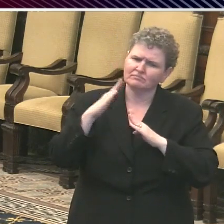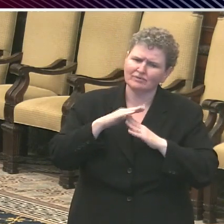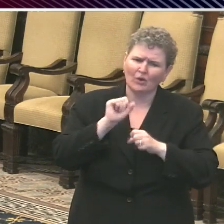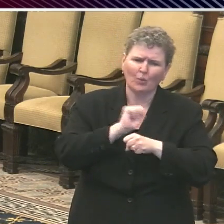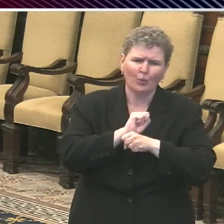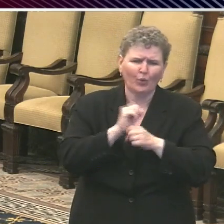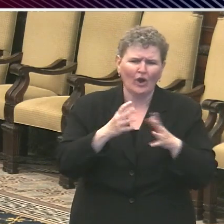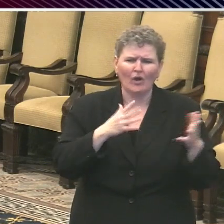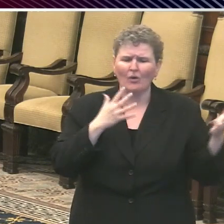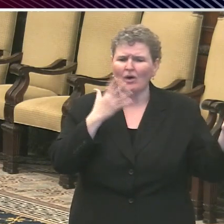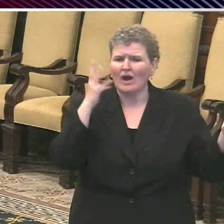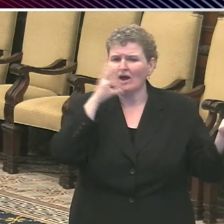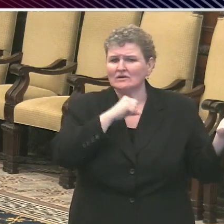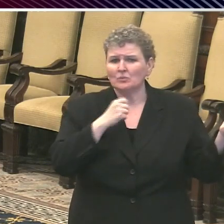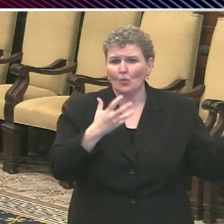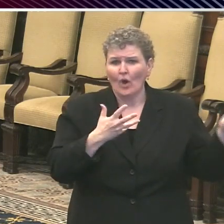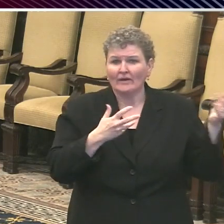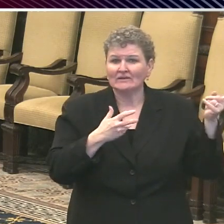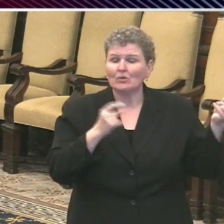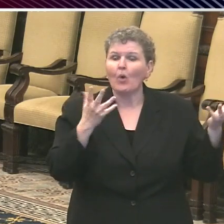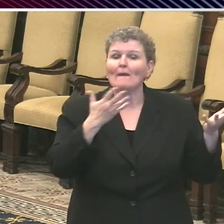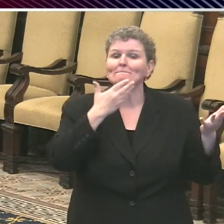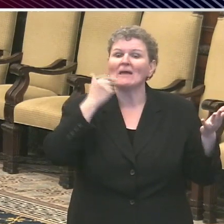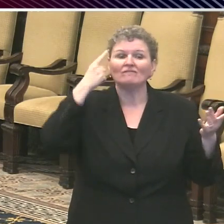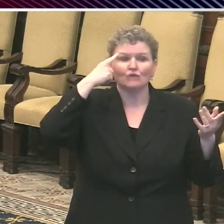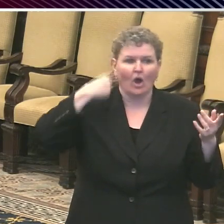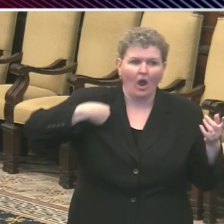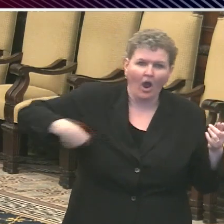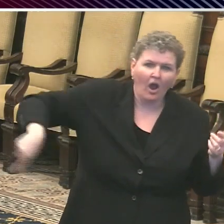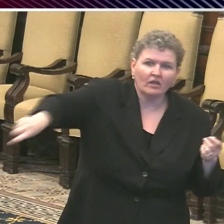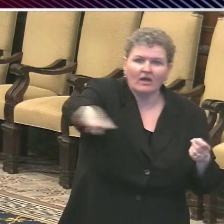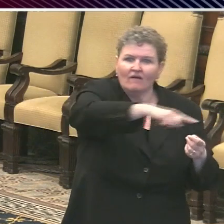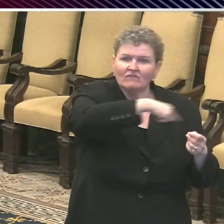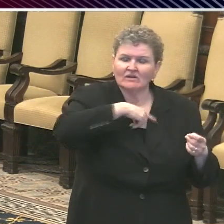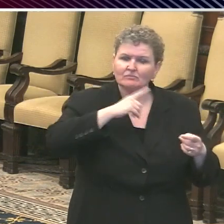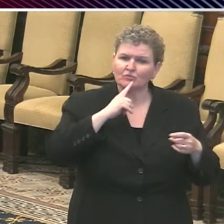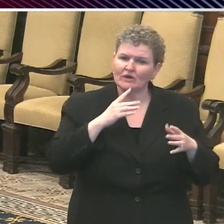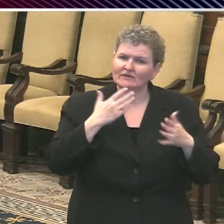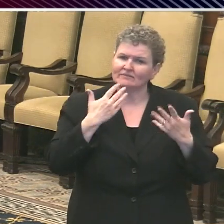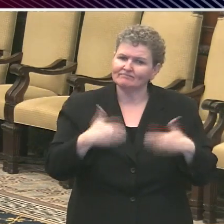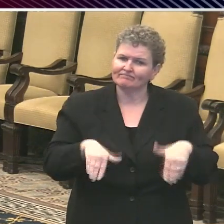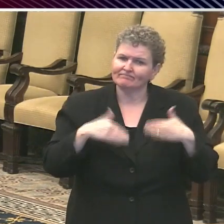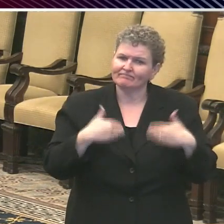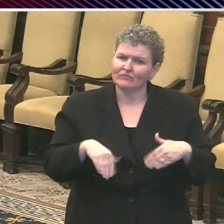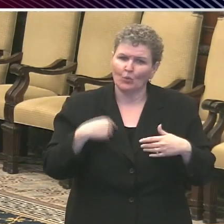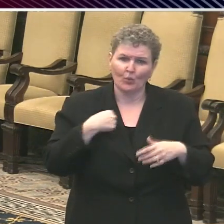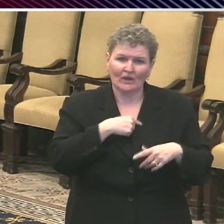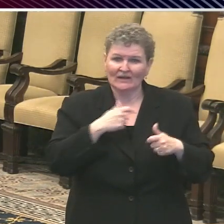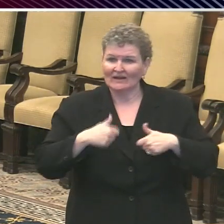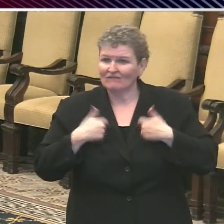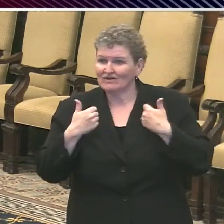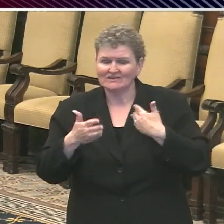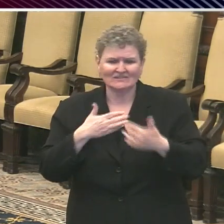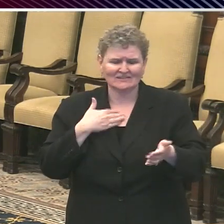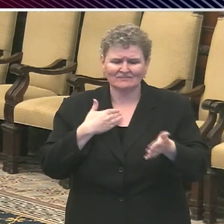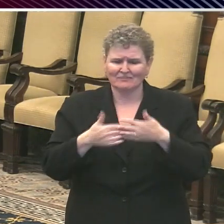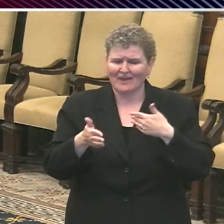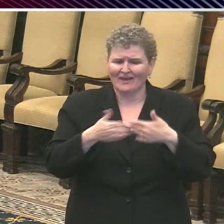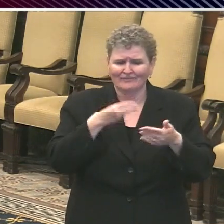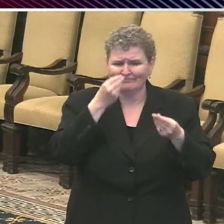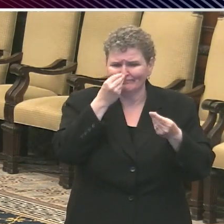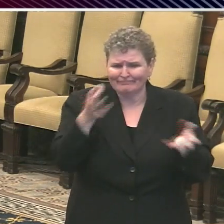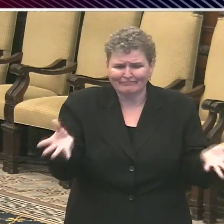about trying to do what's best for all of our residents, no matter where they live, or how they,